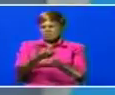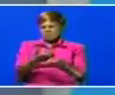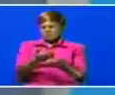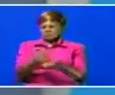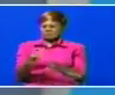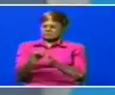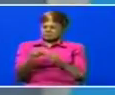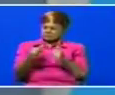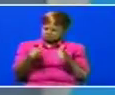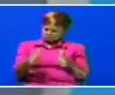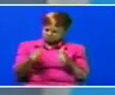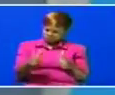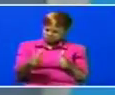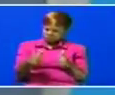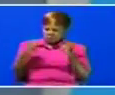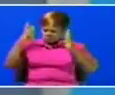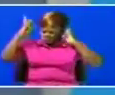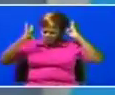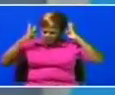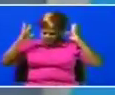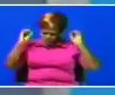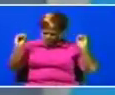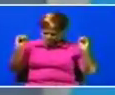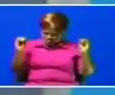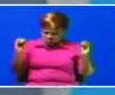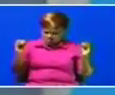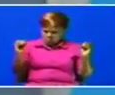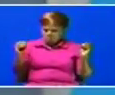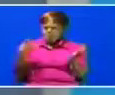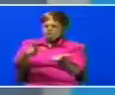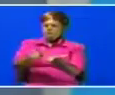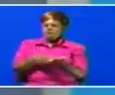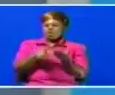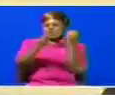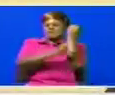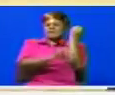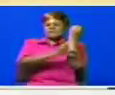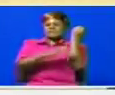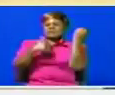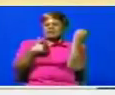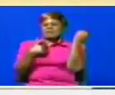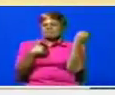remained stable and there was no cause for alarm over the debt the country has.